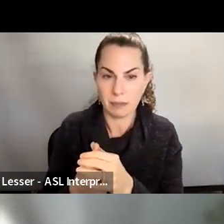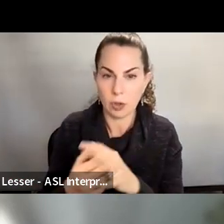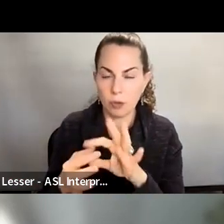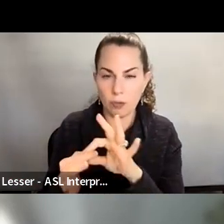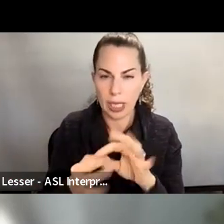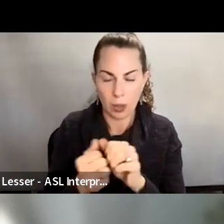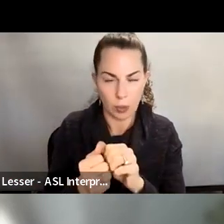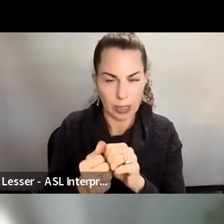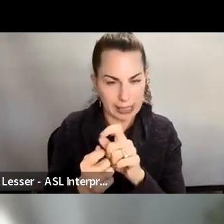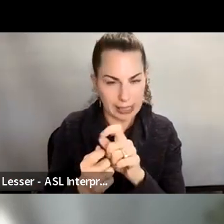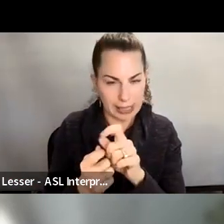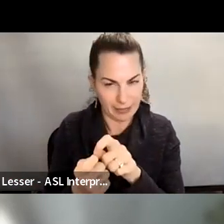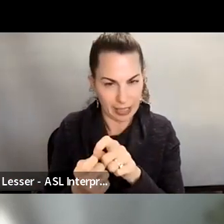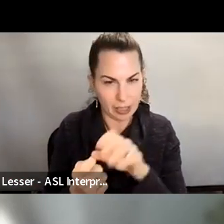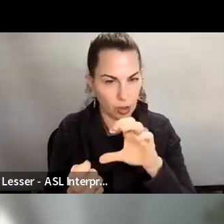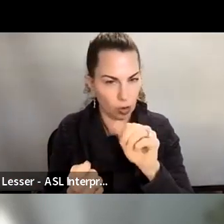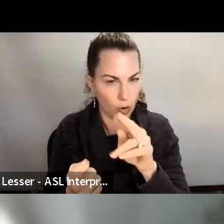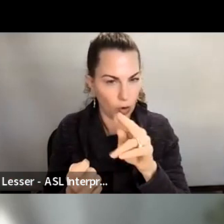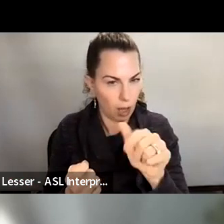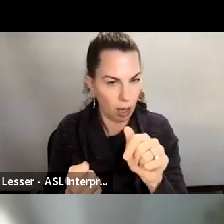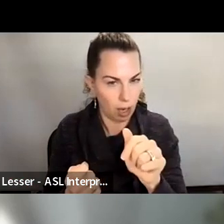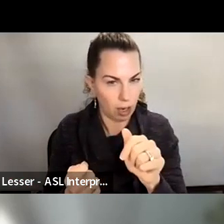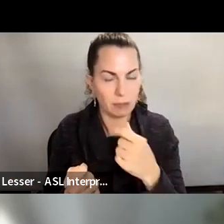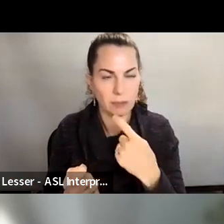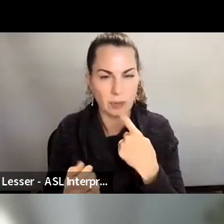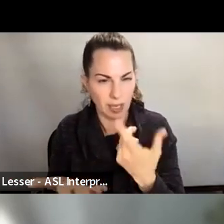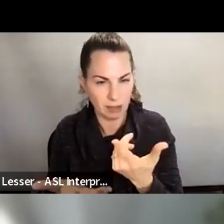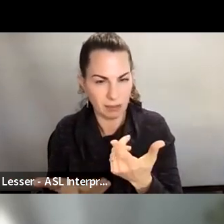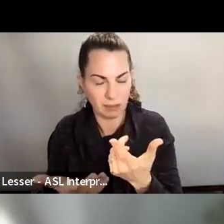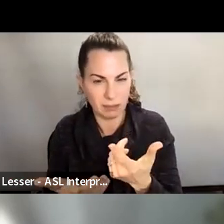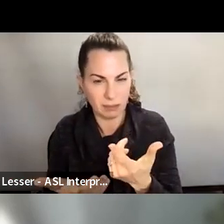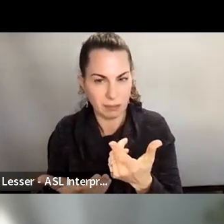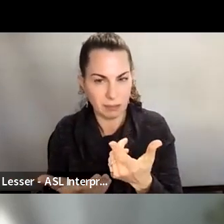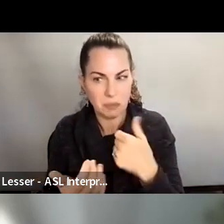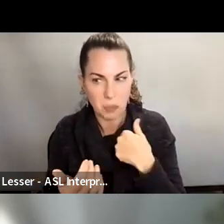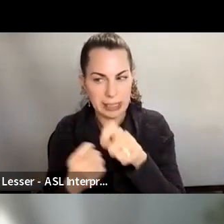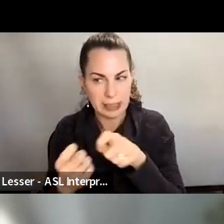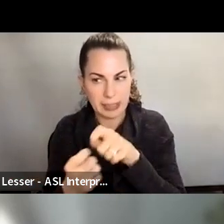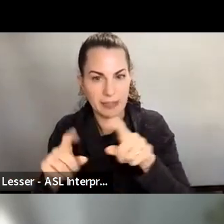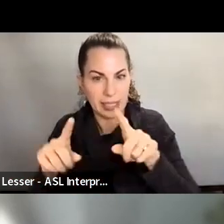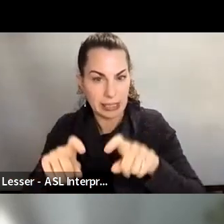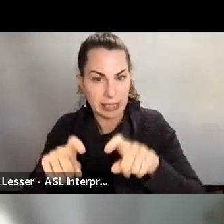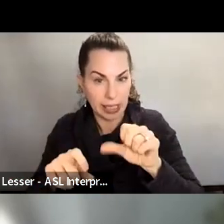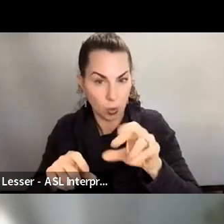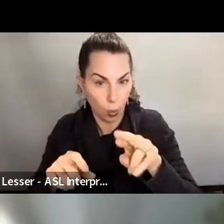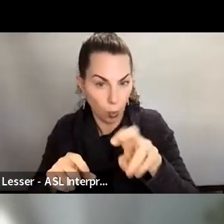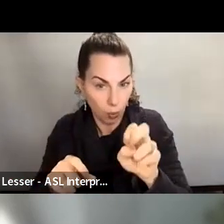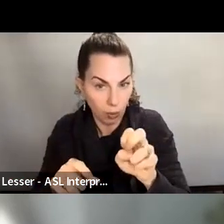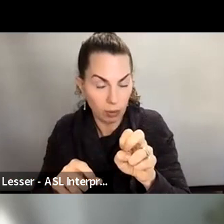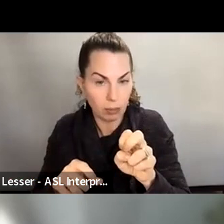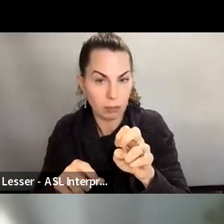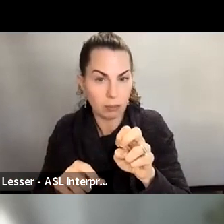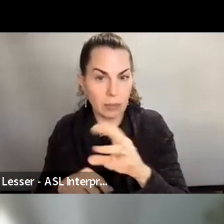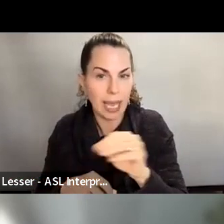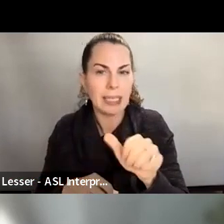was a specific test score that you had in mind, as well as a number of different roles that potentially